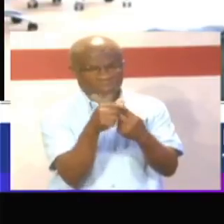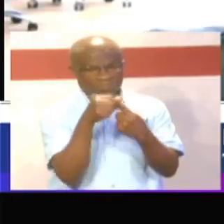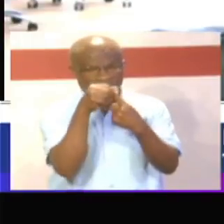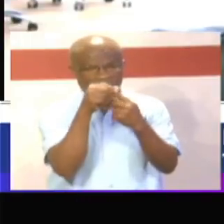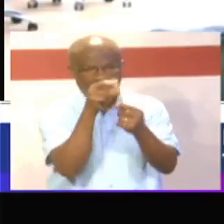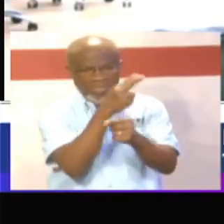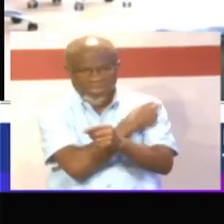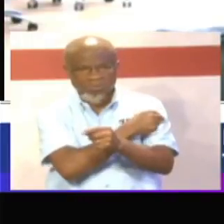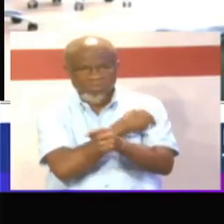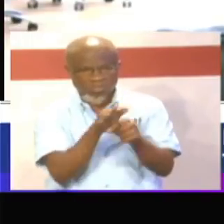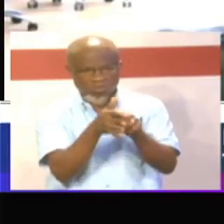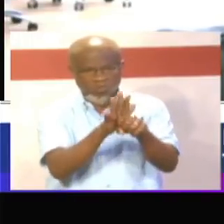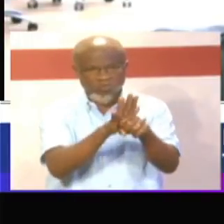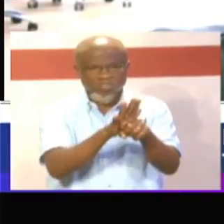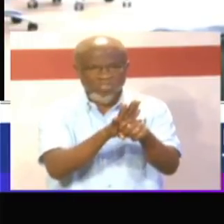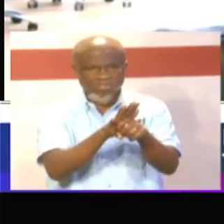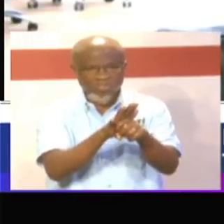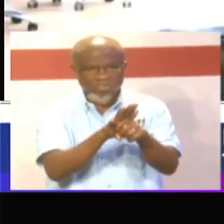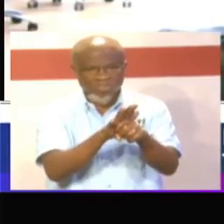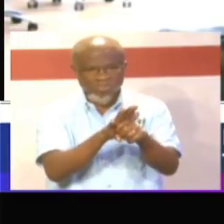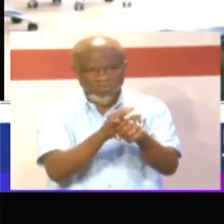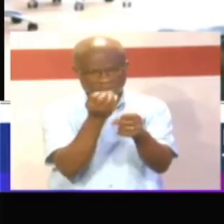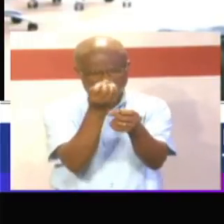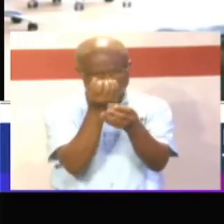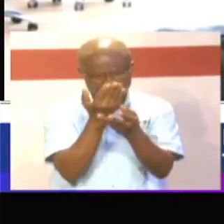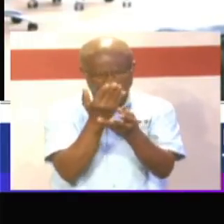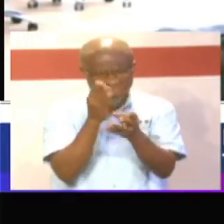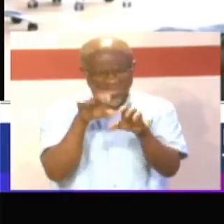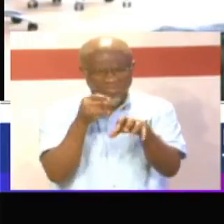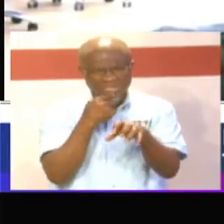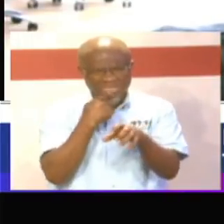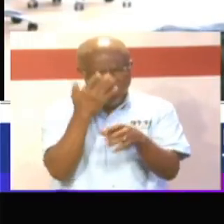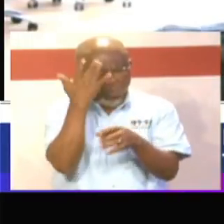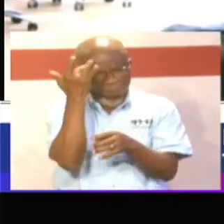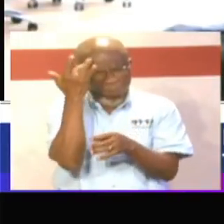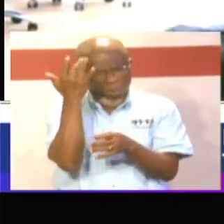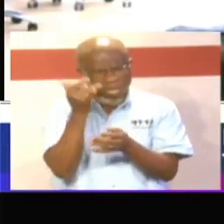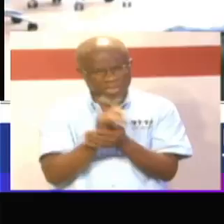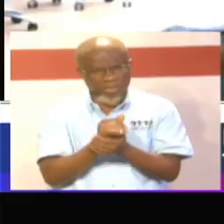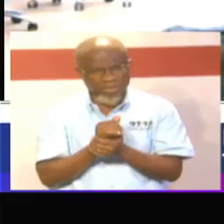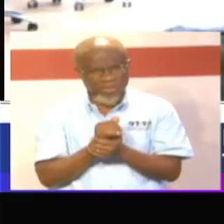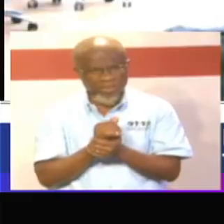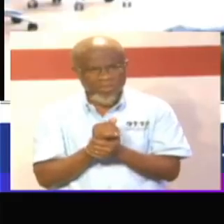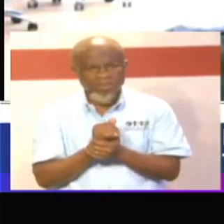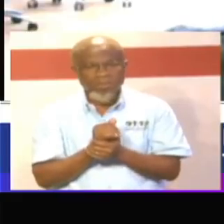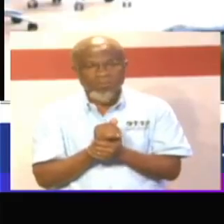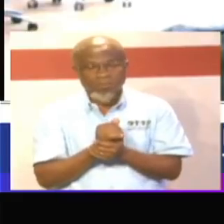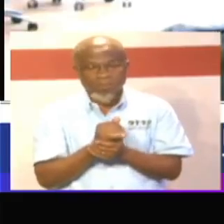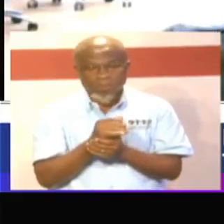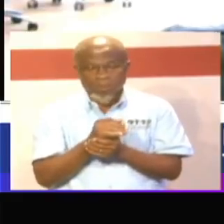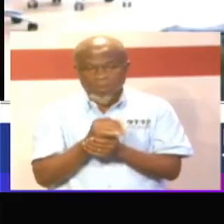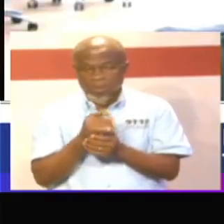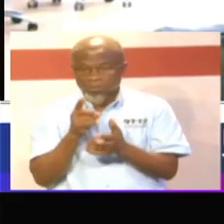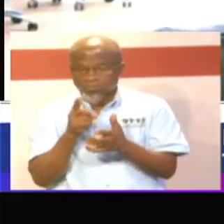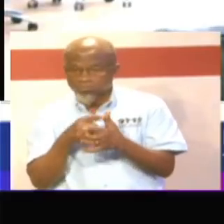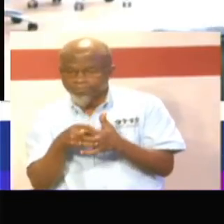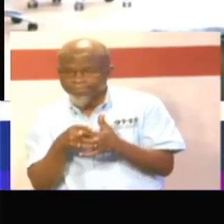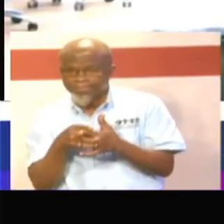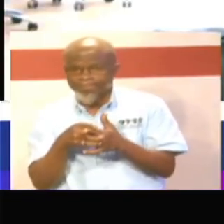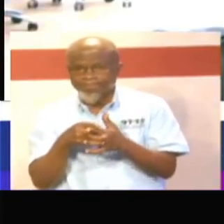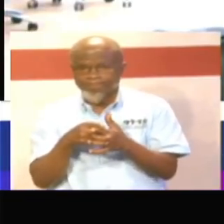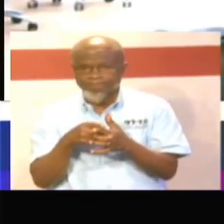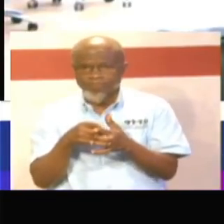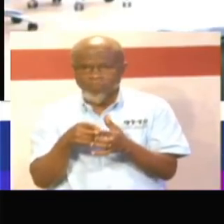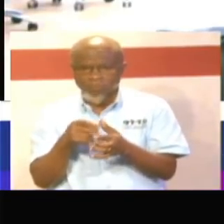if you have the information, could you share why those persons would not have wanted to be admitted? And also, given the fact that we are dealing